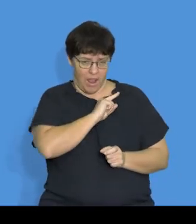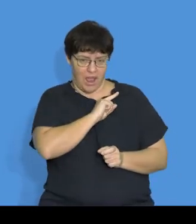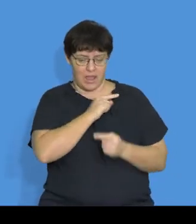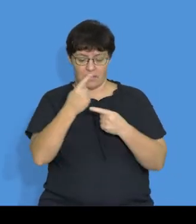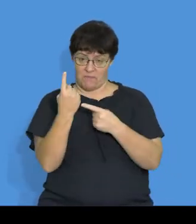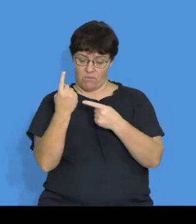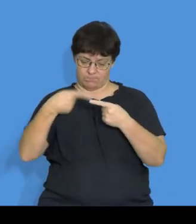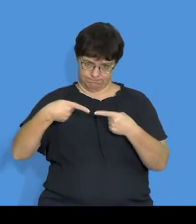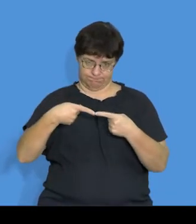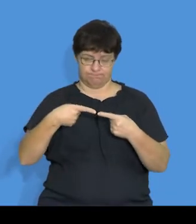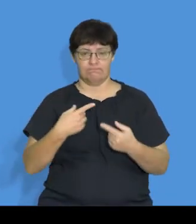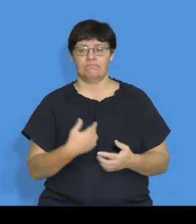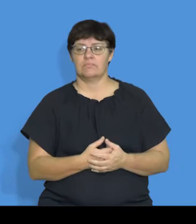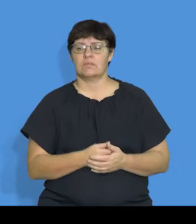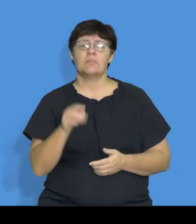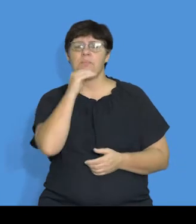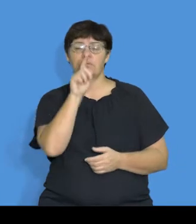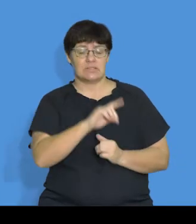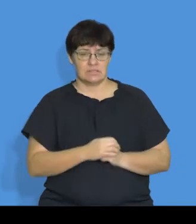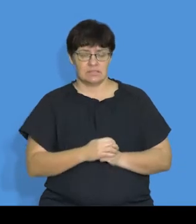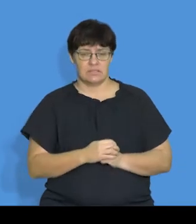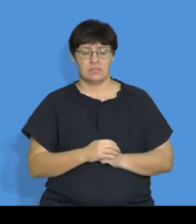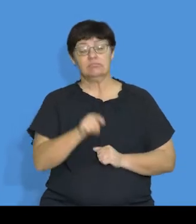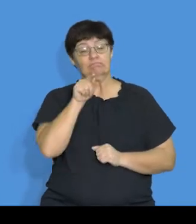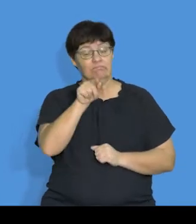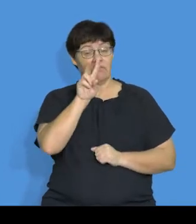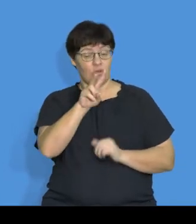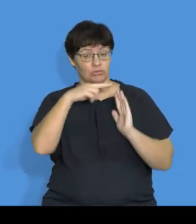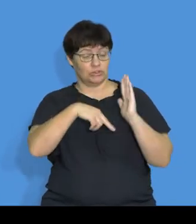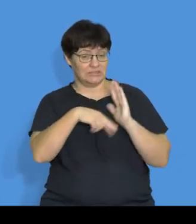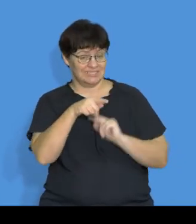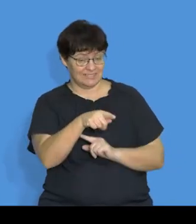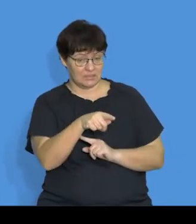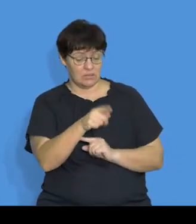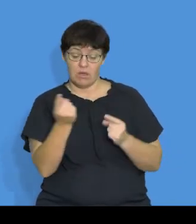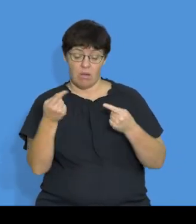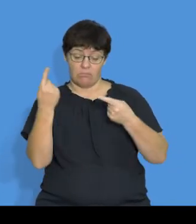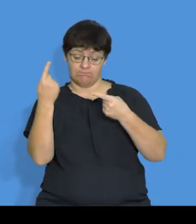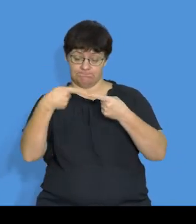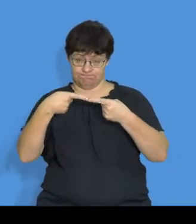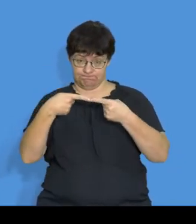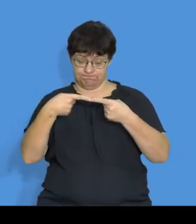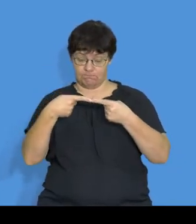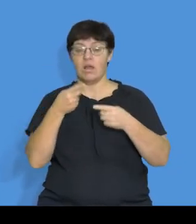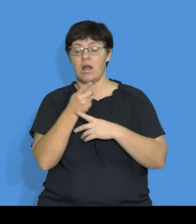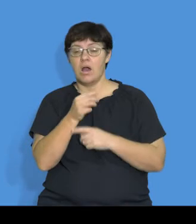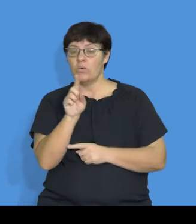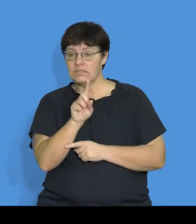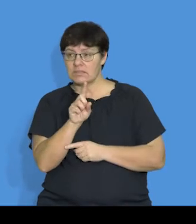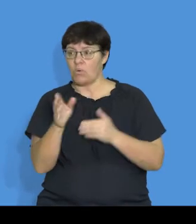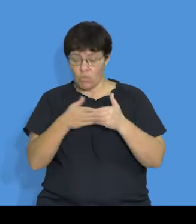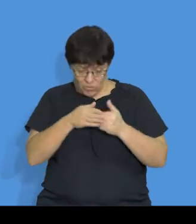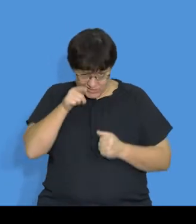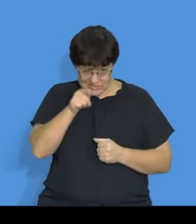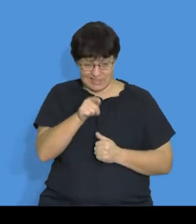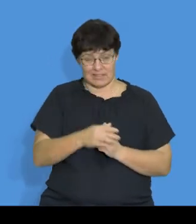switch. Right, okay, what does this mean? The voltmeter reading now, when the switch is closed, emphasis is on that, okay, that's